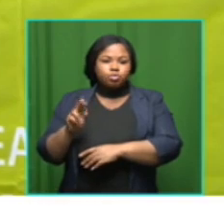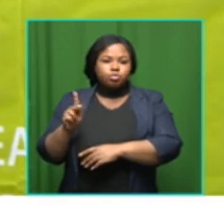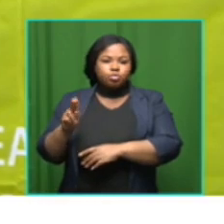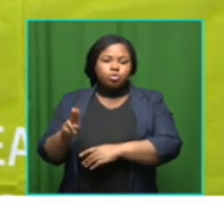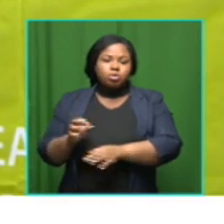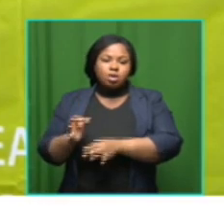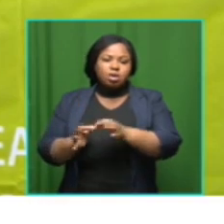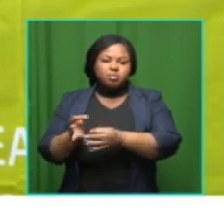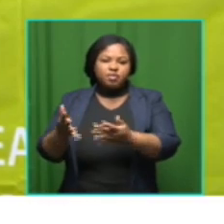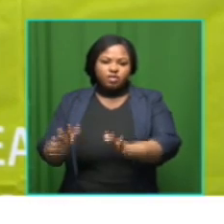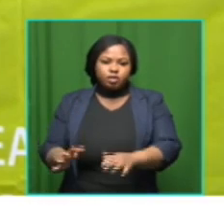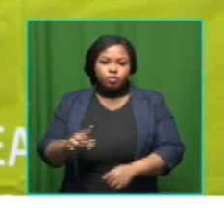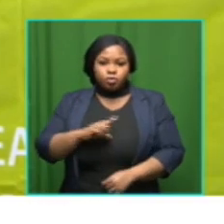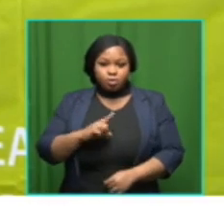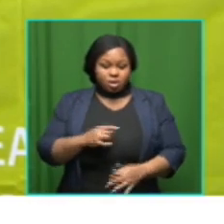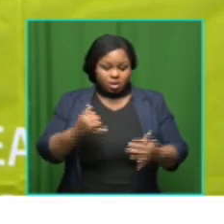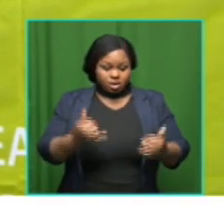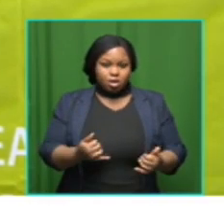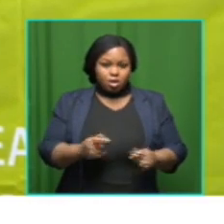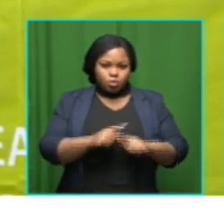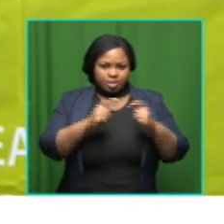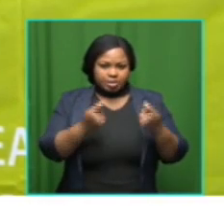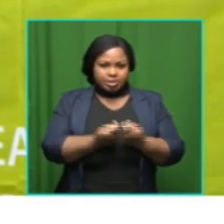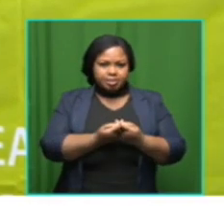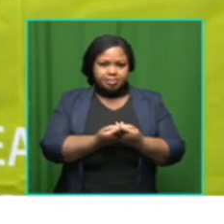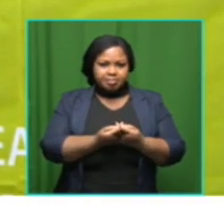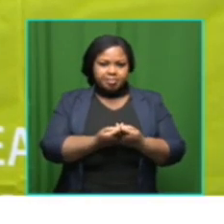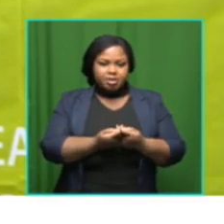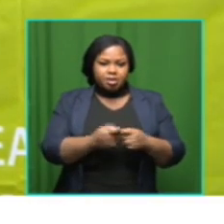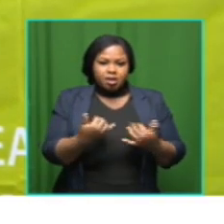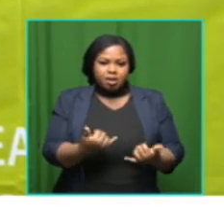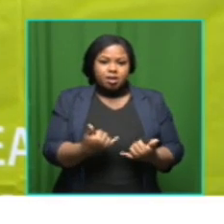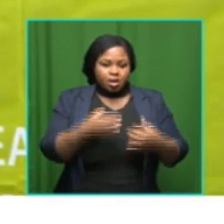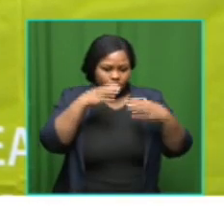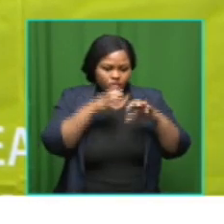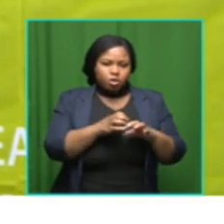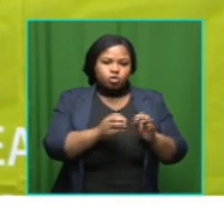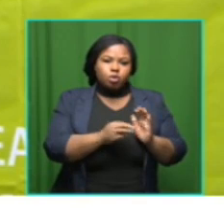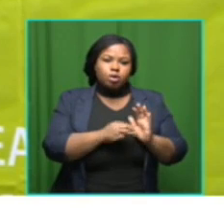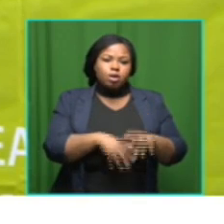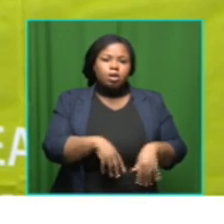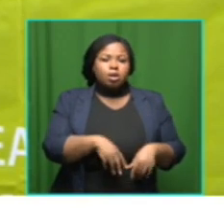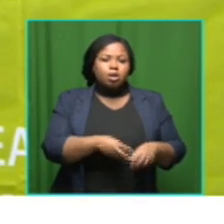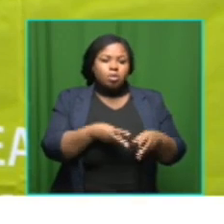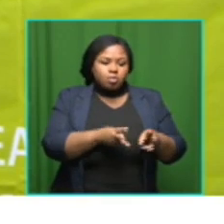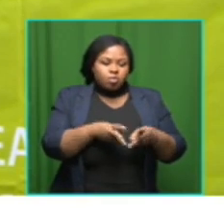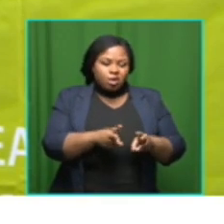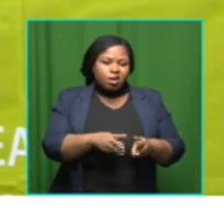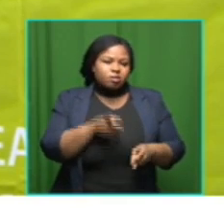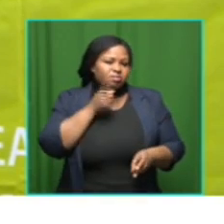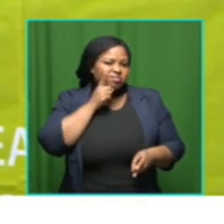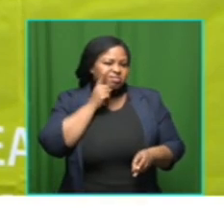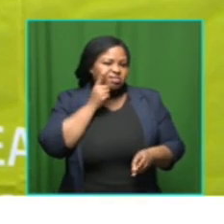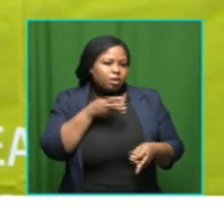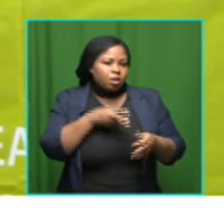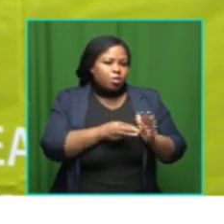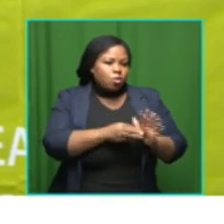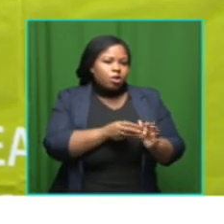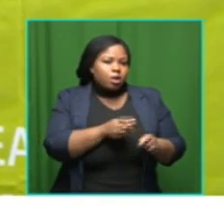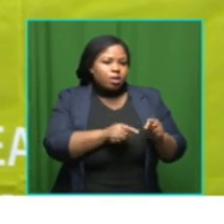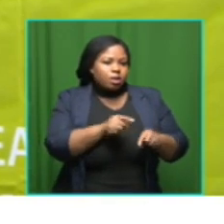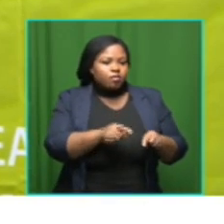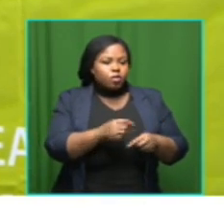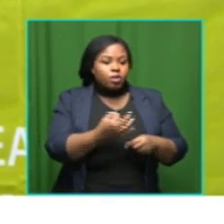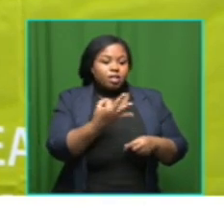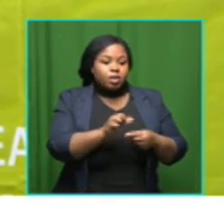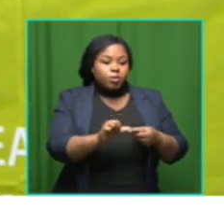generic. There's a team that's currently working on the modeling as well. They've done a bit of modeling for the next 3 weeks. And in terms of the